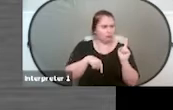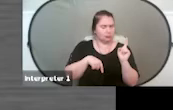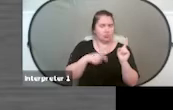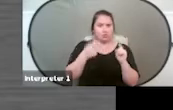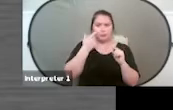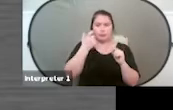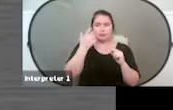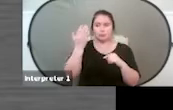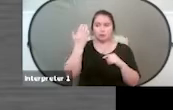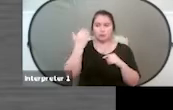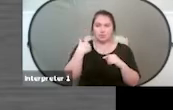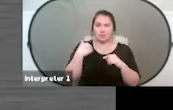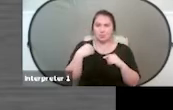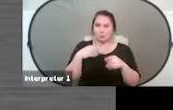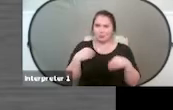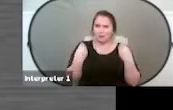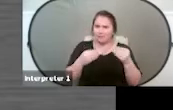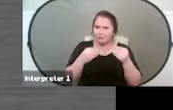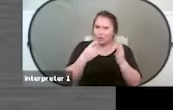slide, did we list site costs?